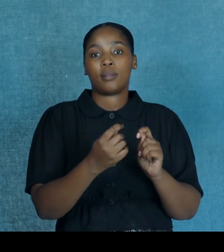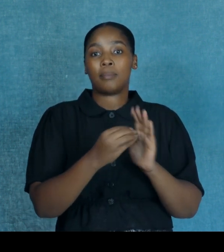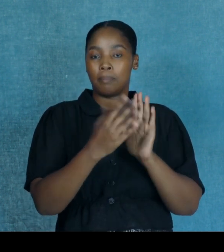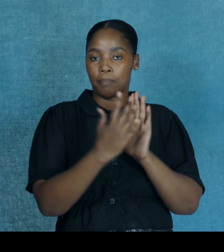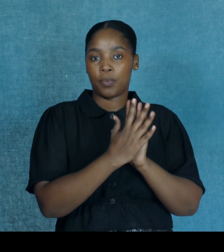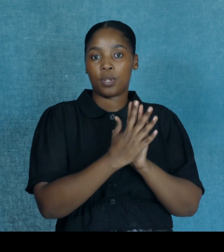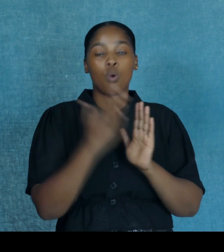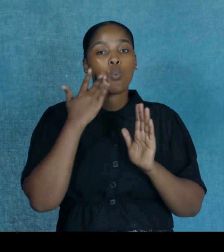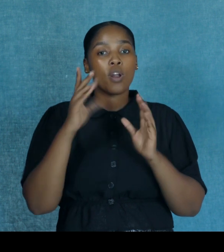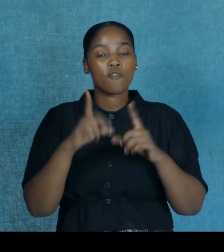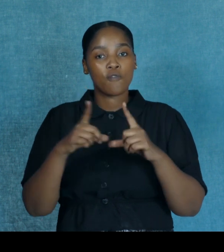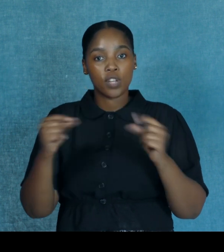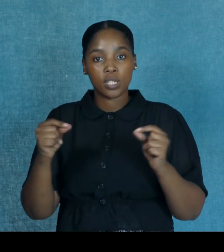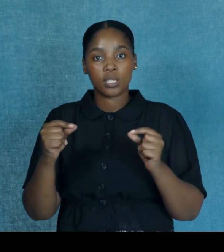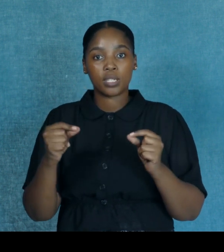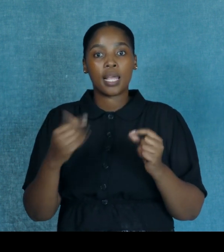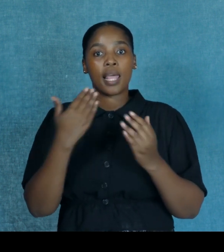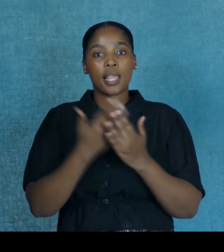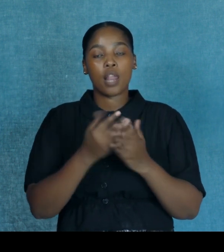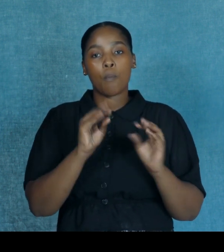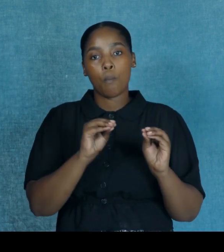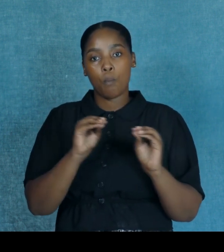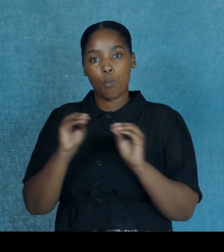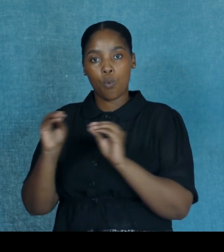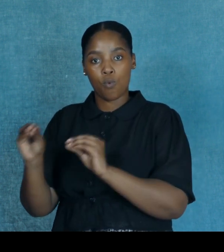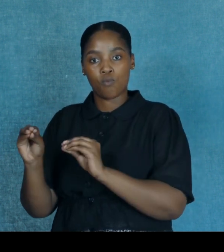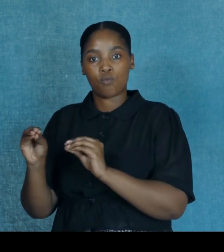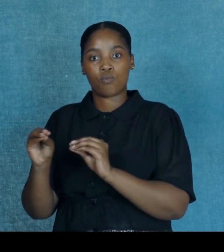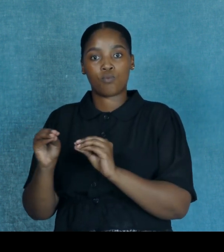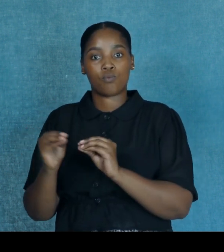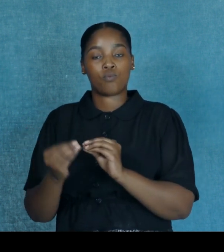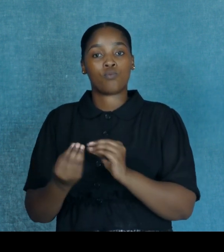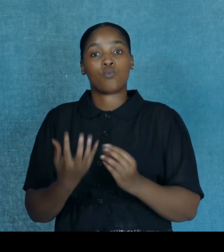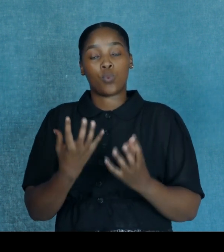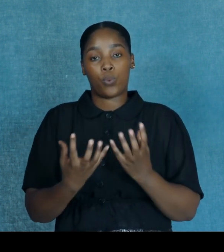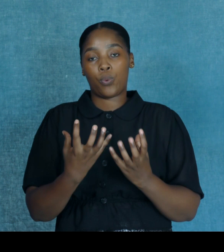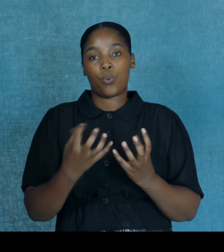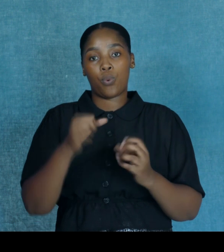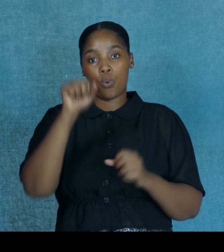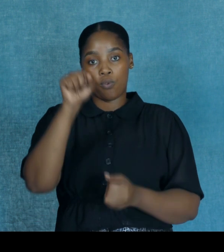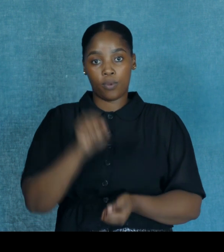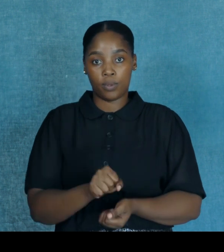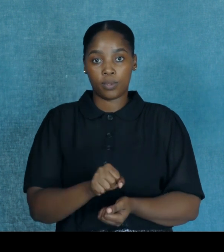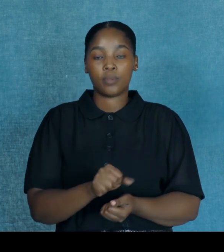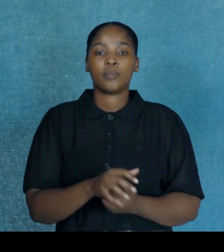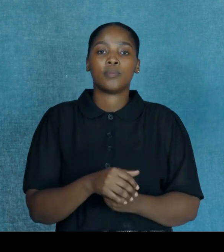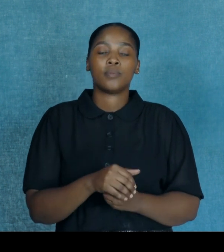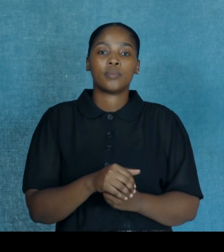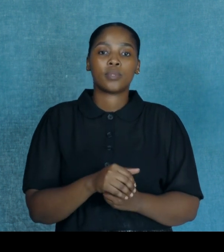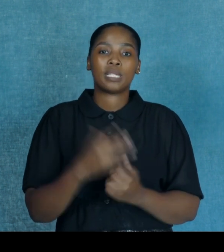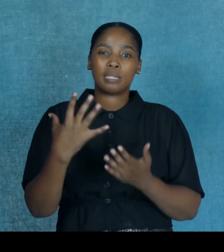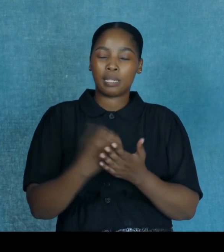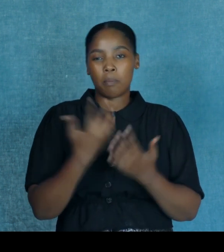is completed, you can move over to the oven and insert the film for the curing procedure, which will take approximately